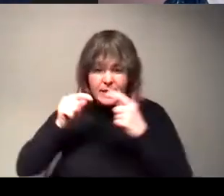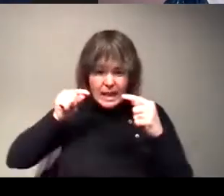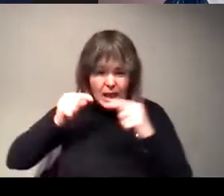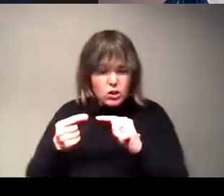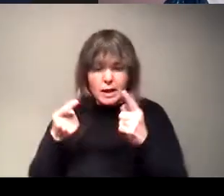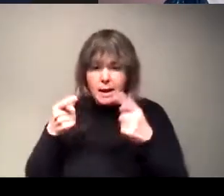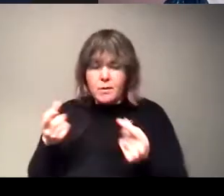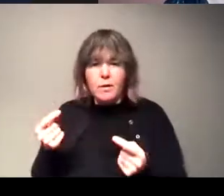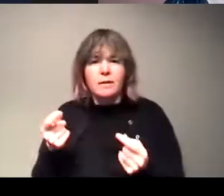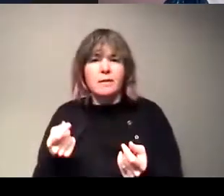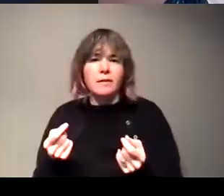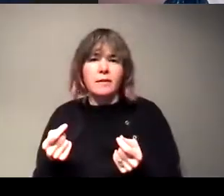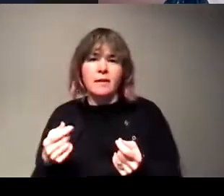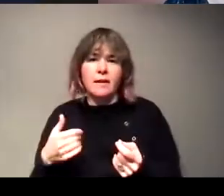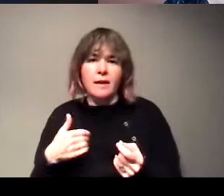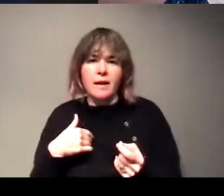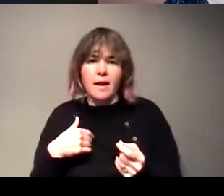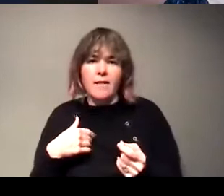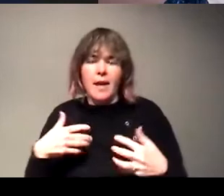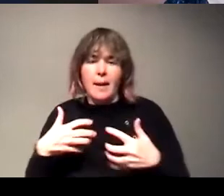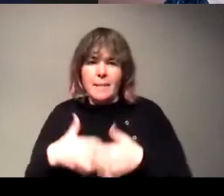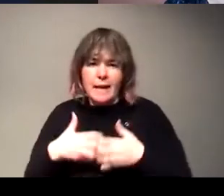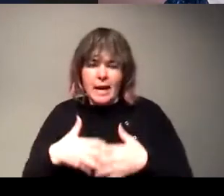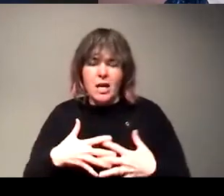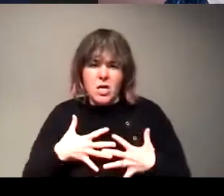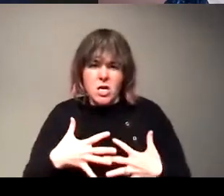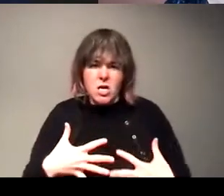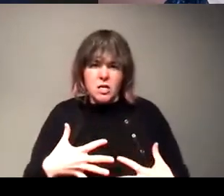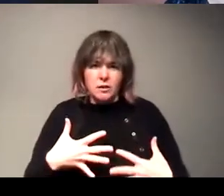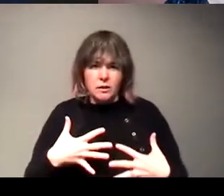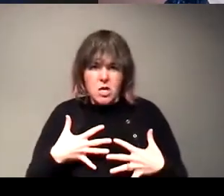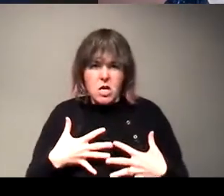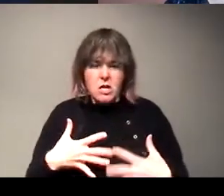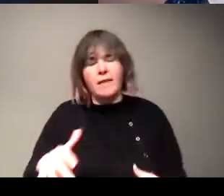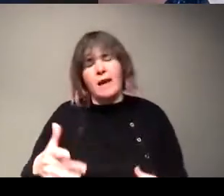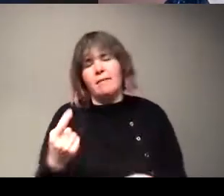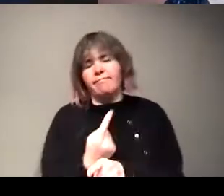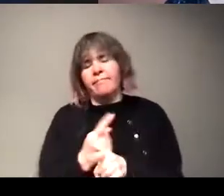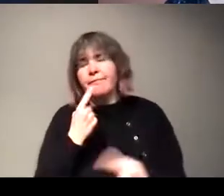know, he does have that kind of mechanical breathing sound, you know, the iconic Darth Vader